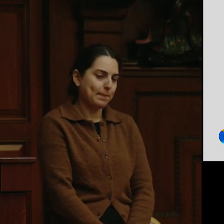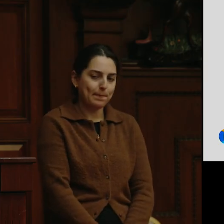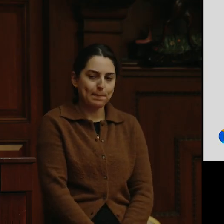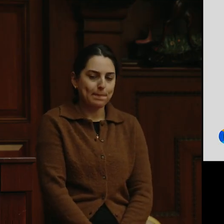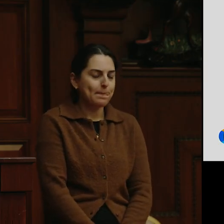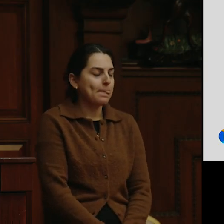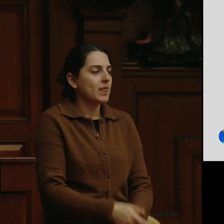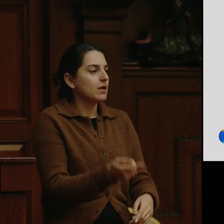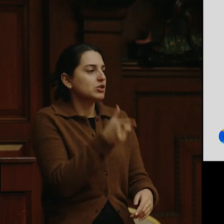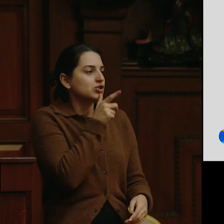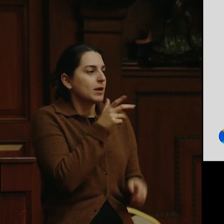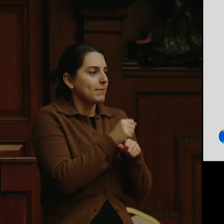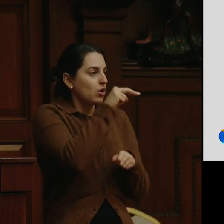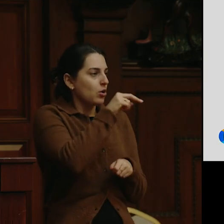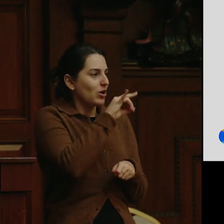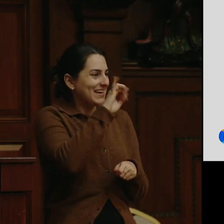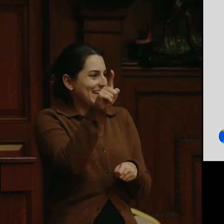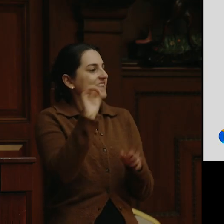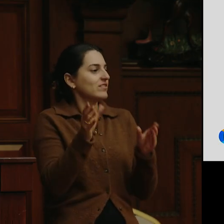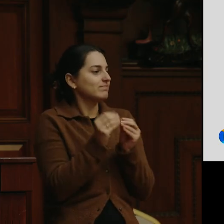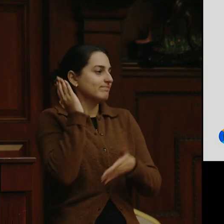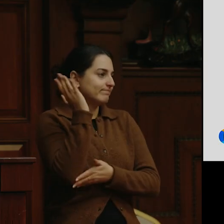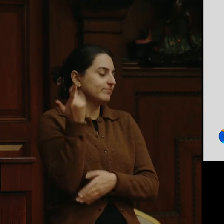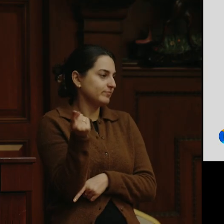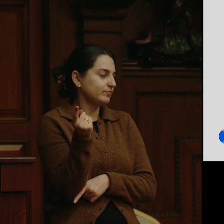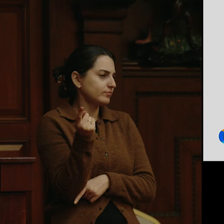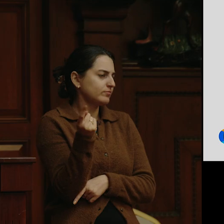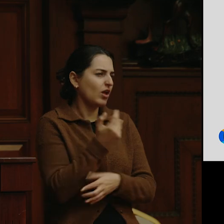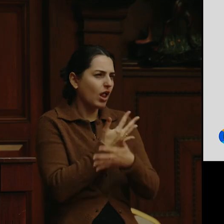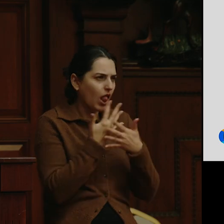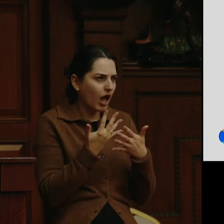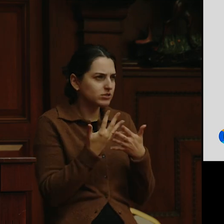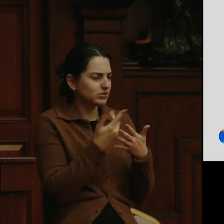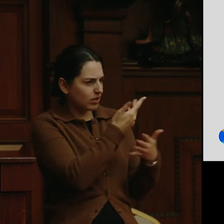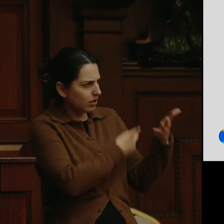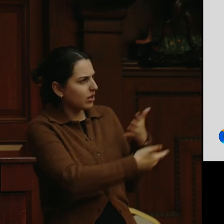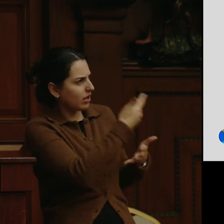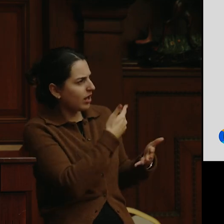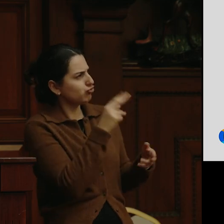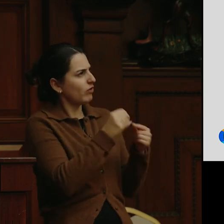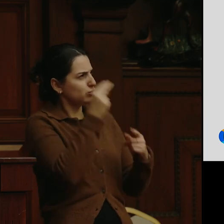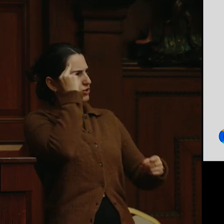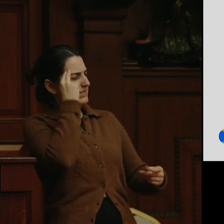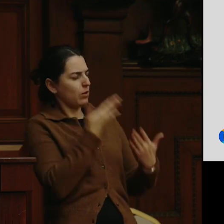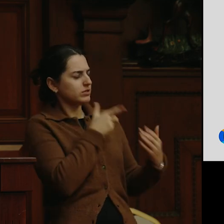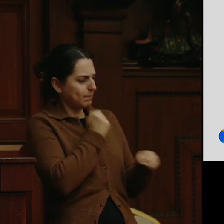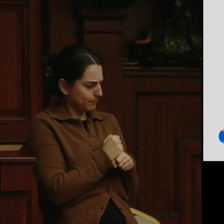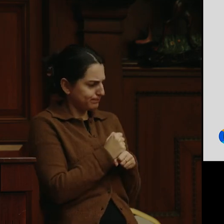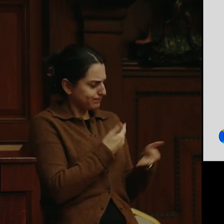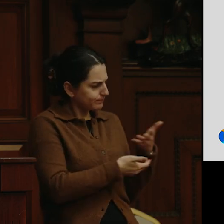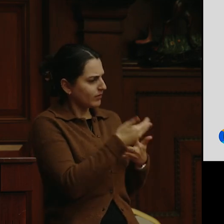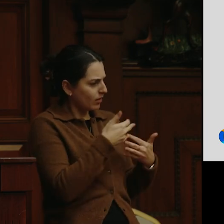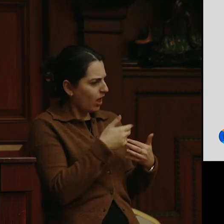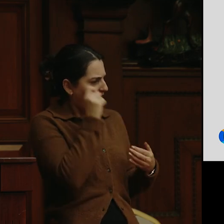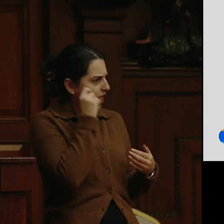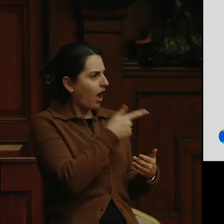Now, going to Nikki's talk, there's an awful lot to unpack there, and this is the bit that really,